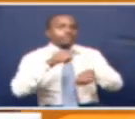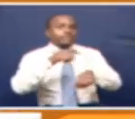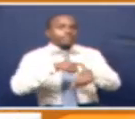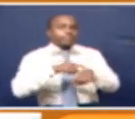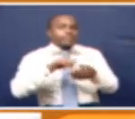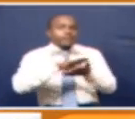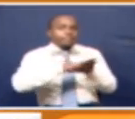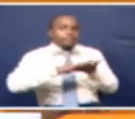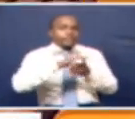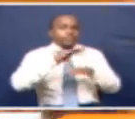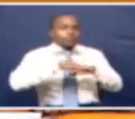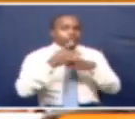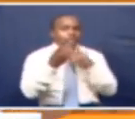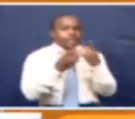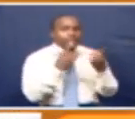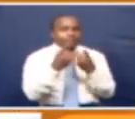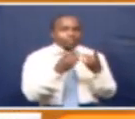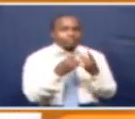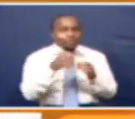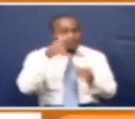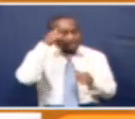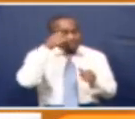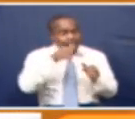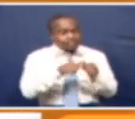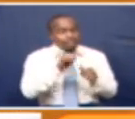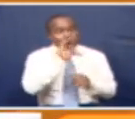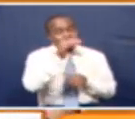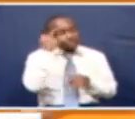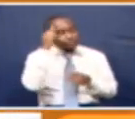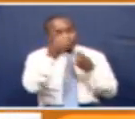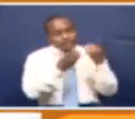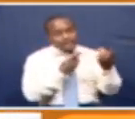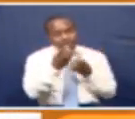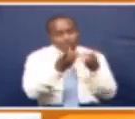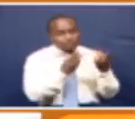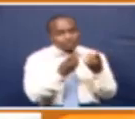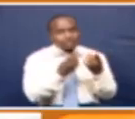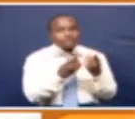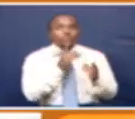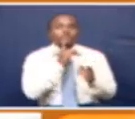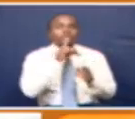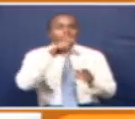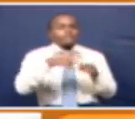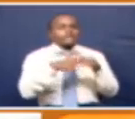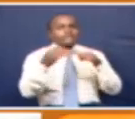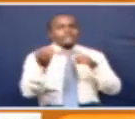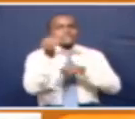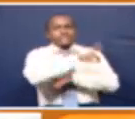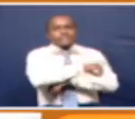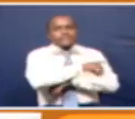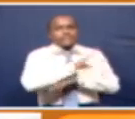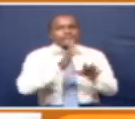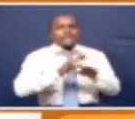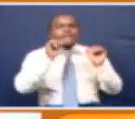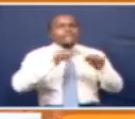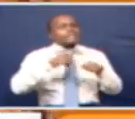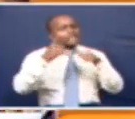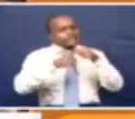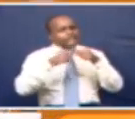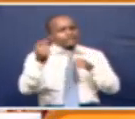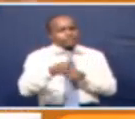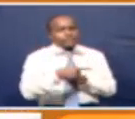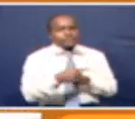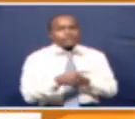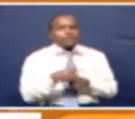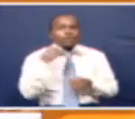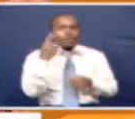on dialogue. Remember, we have called for dialogue. We even said it doesn't have to be 90 days. It can even go to 6 months. But so